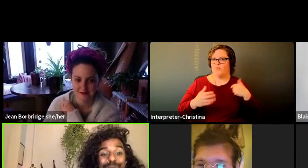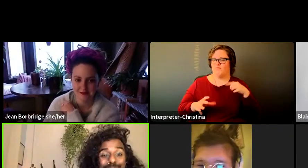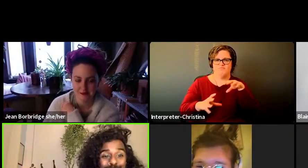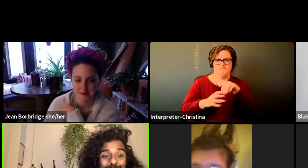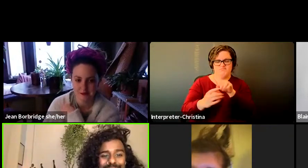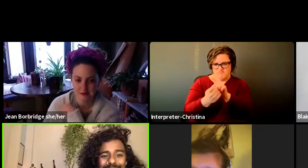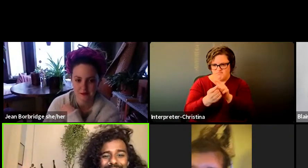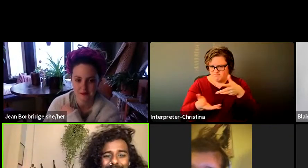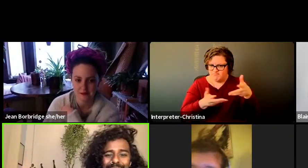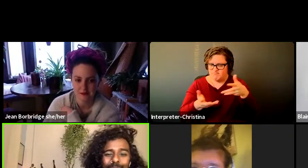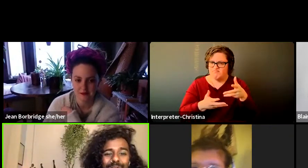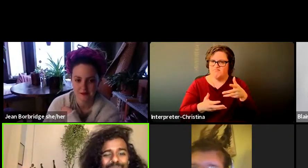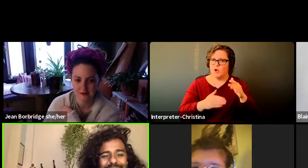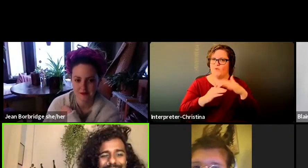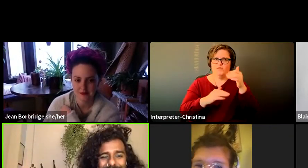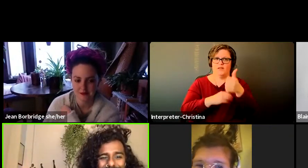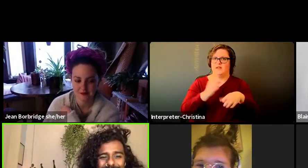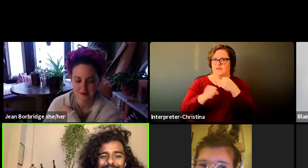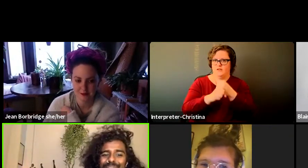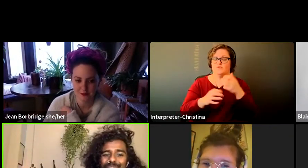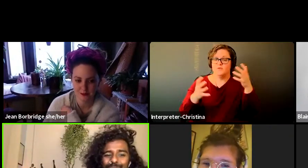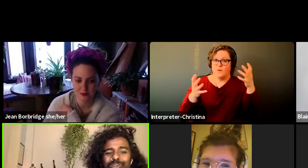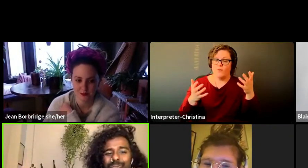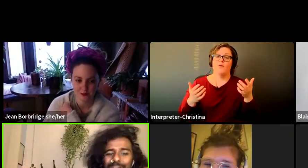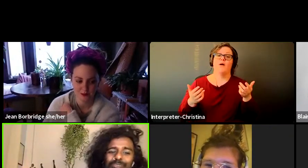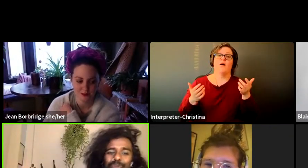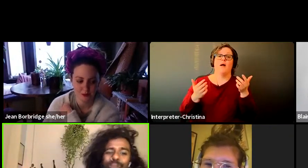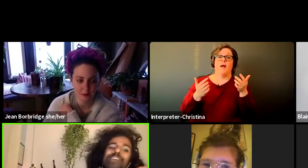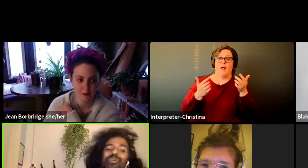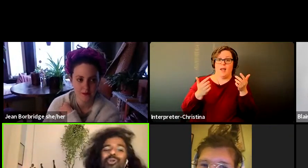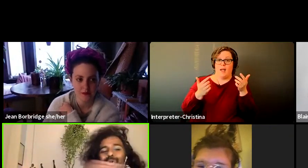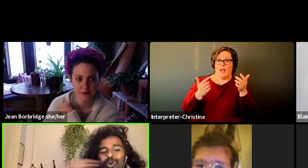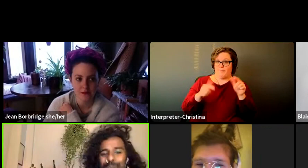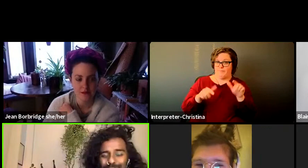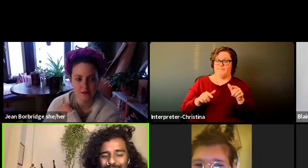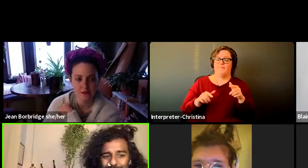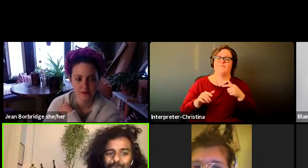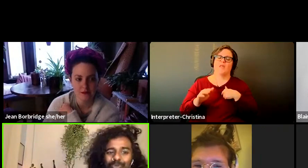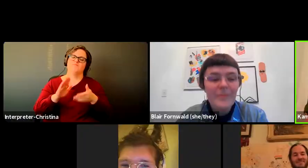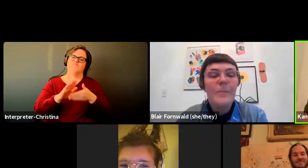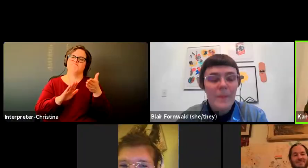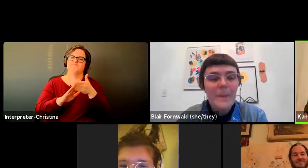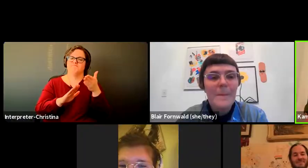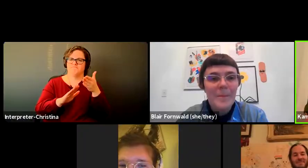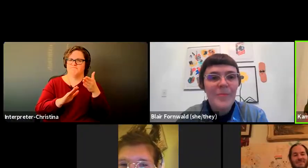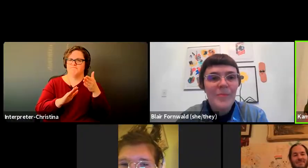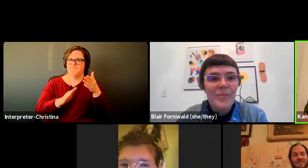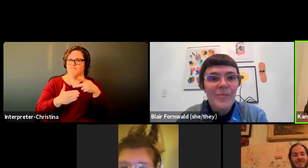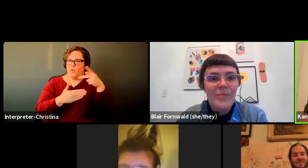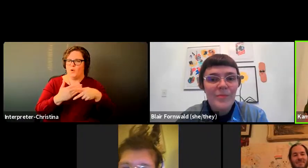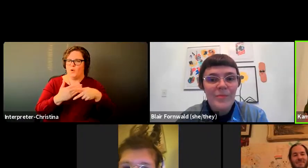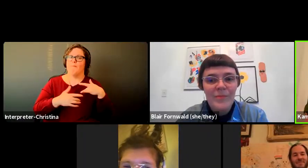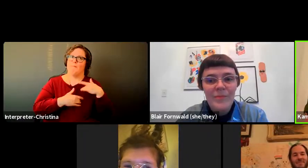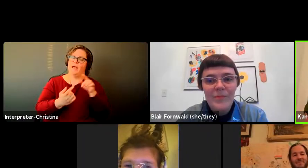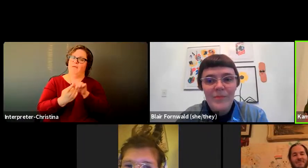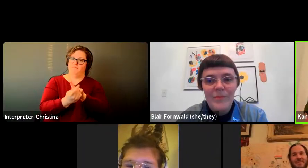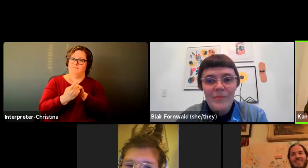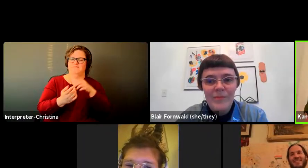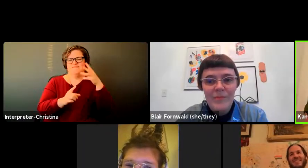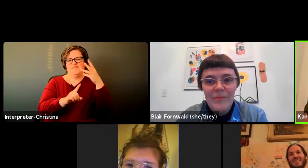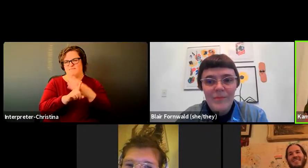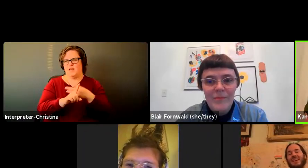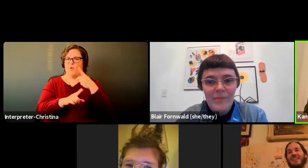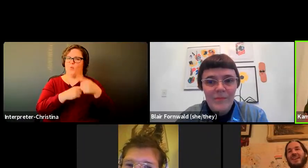And really Kumkum became one of the exercises that I've done, probably when I run like the longer mentorship programs, let's say 6 months to a year, where